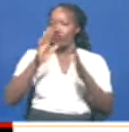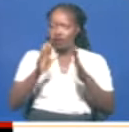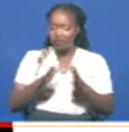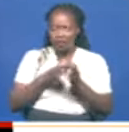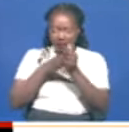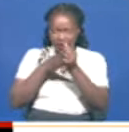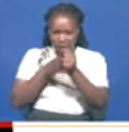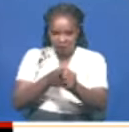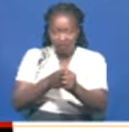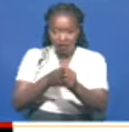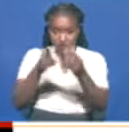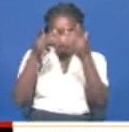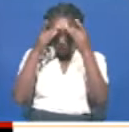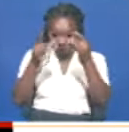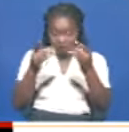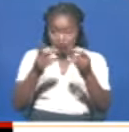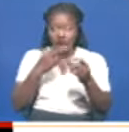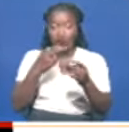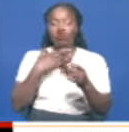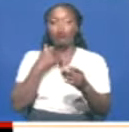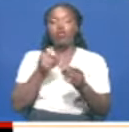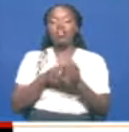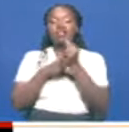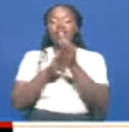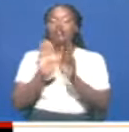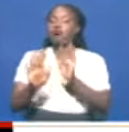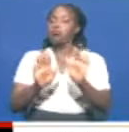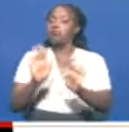decide on who they want as their leaders.